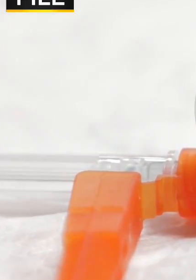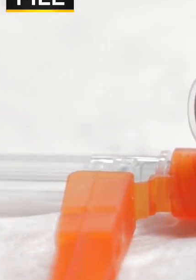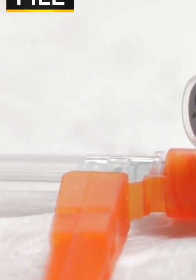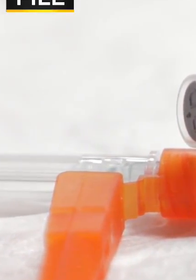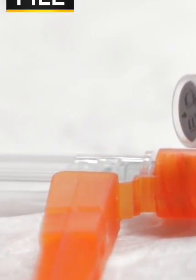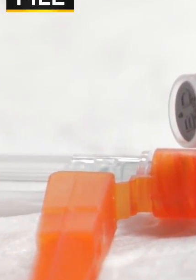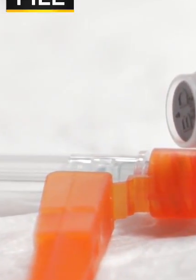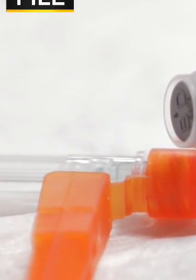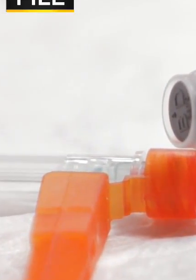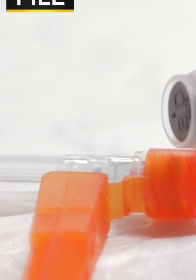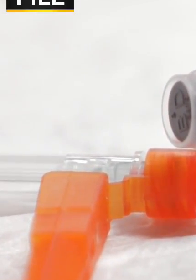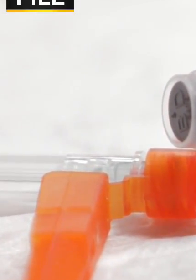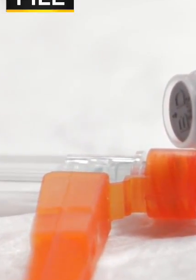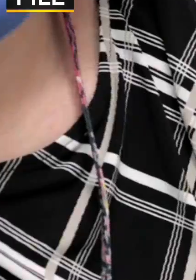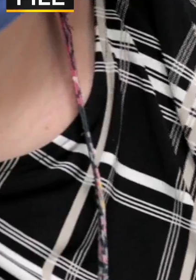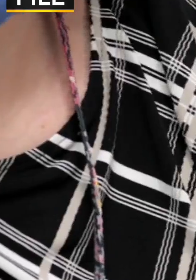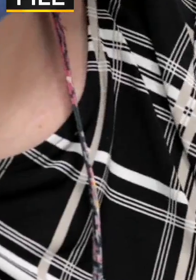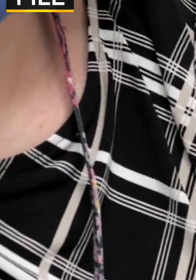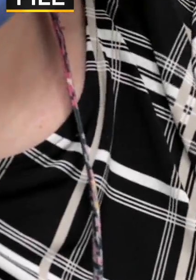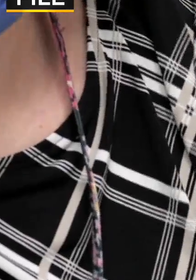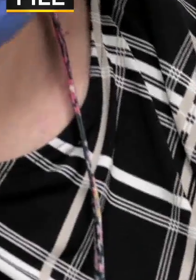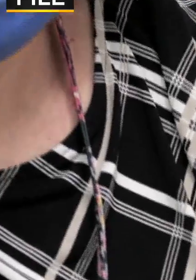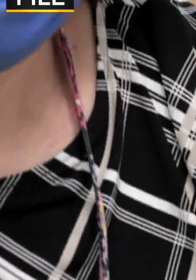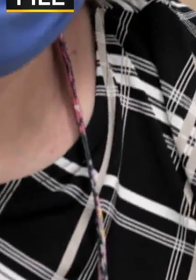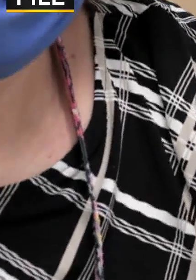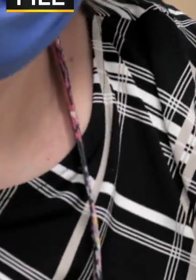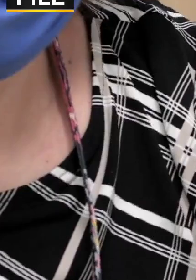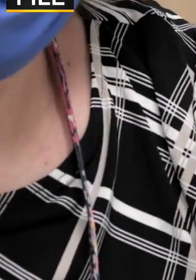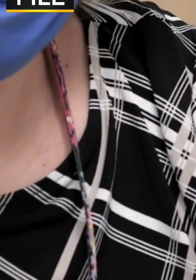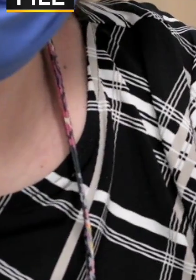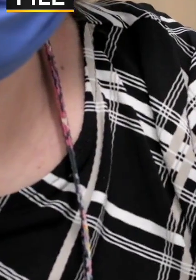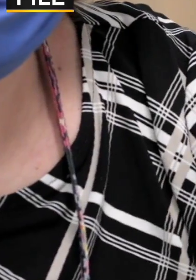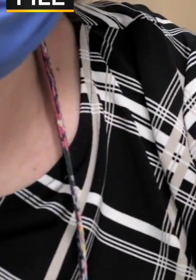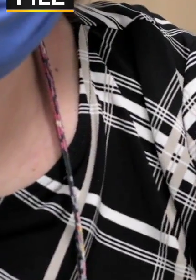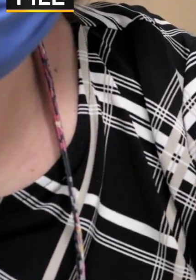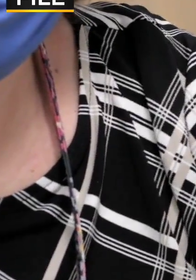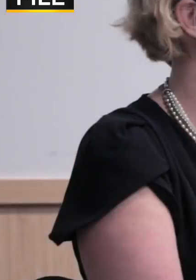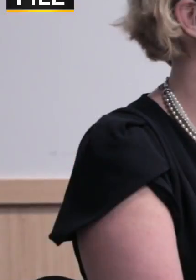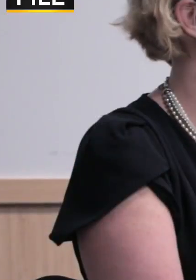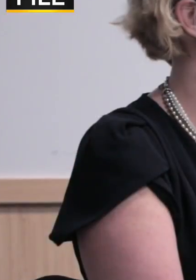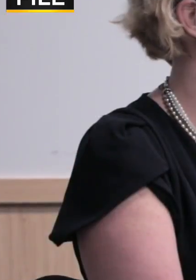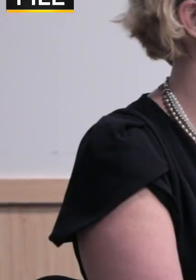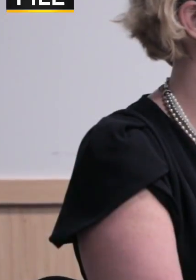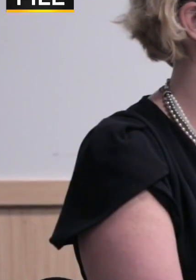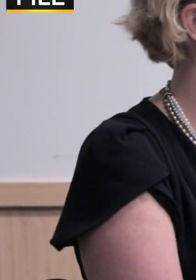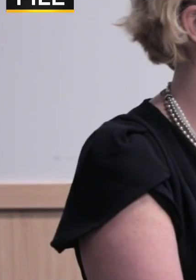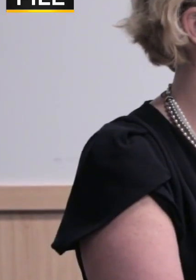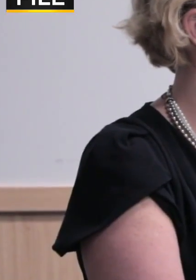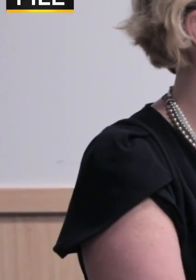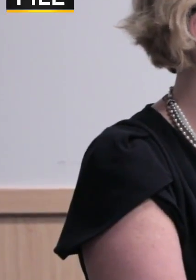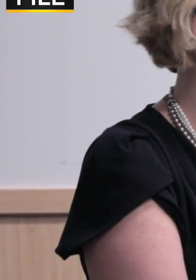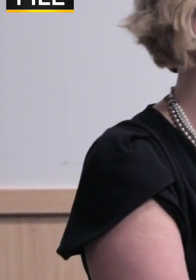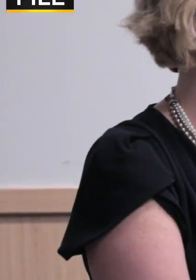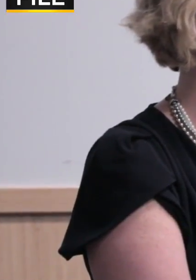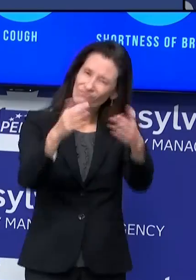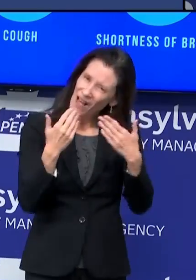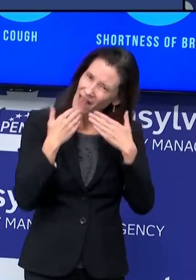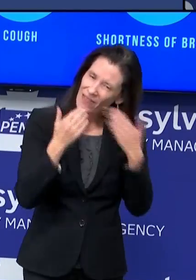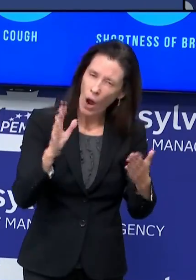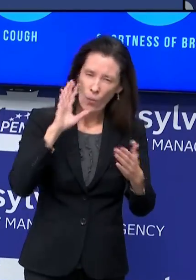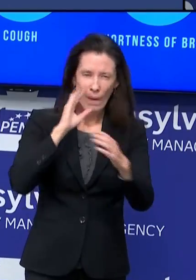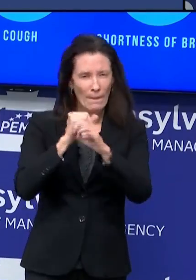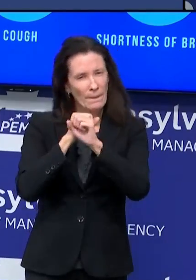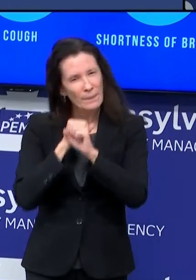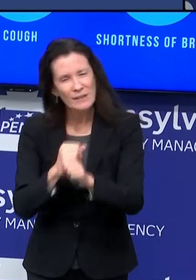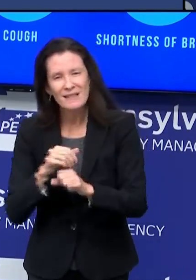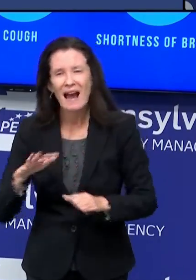480 cases statewide. Flu activity is low right now in the state, but flu season usually peaks in January.